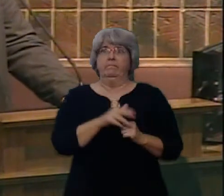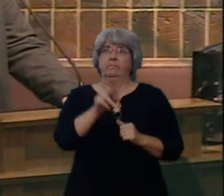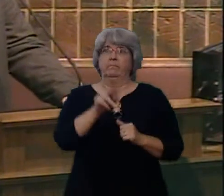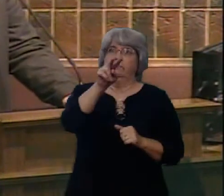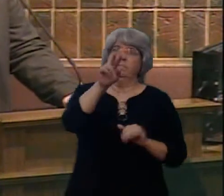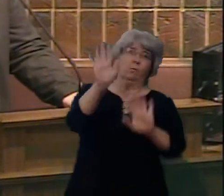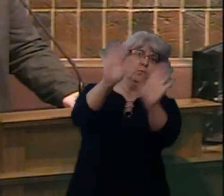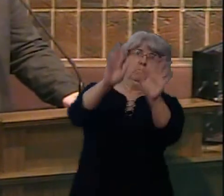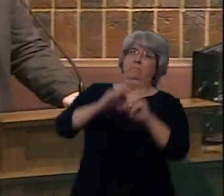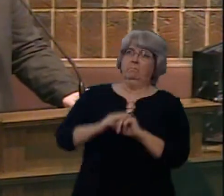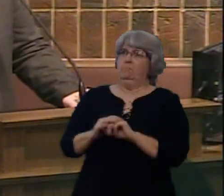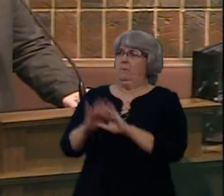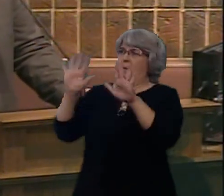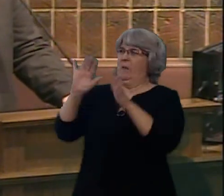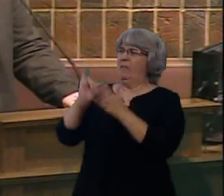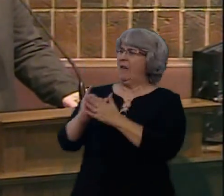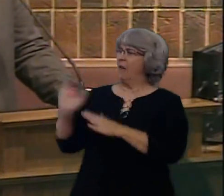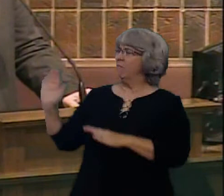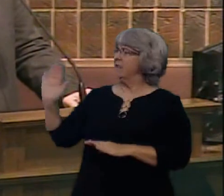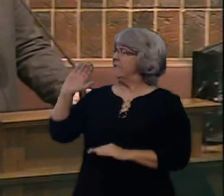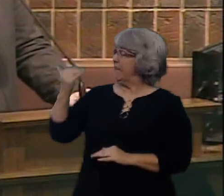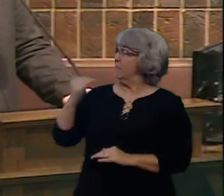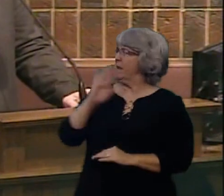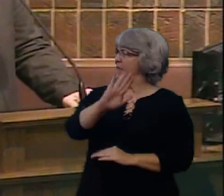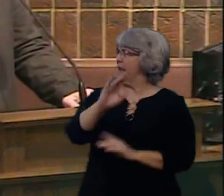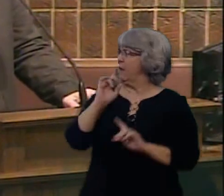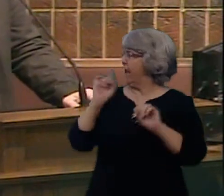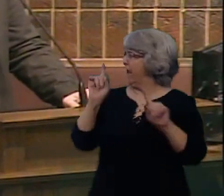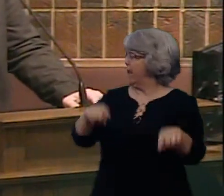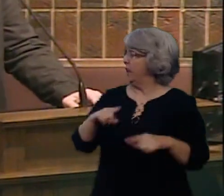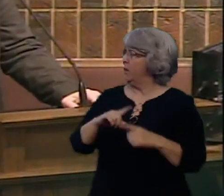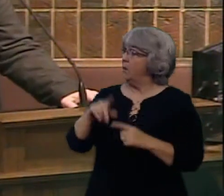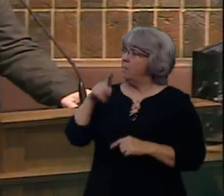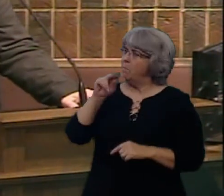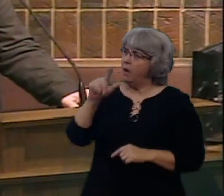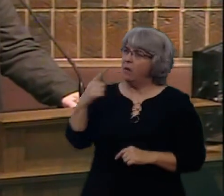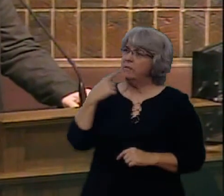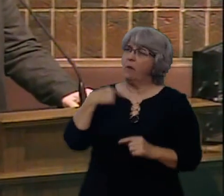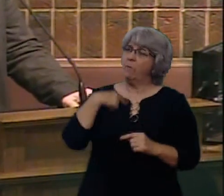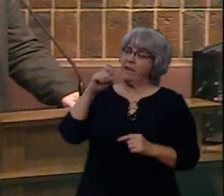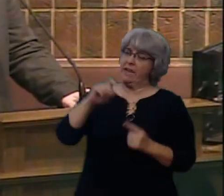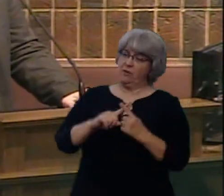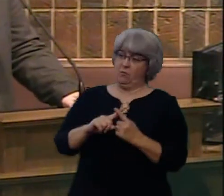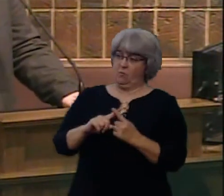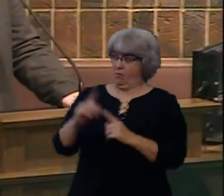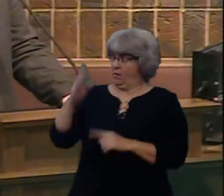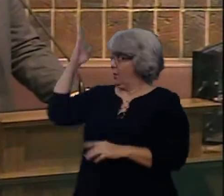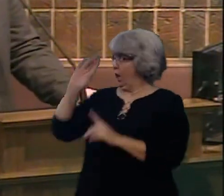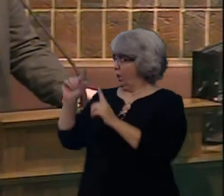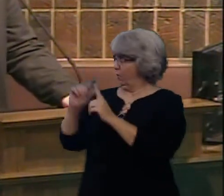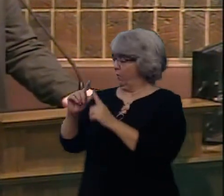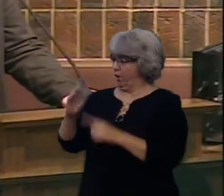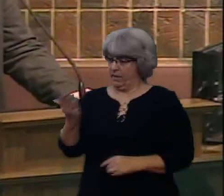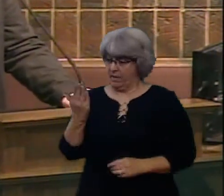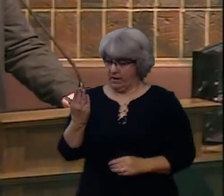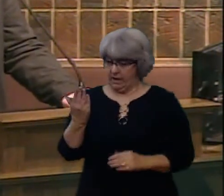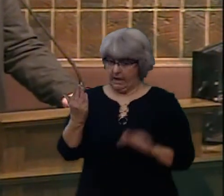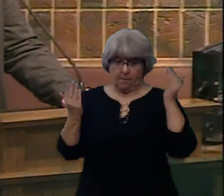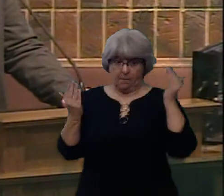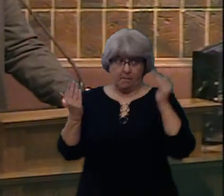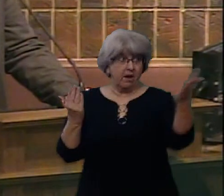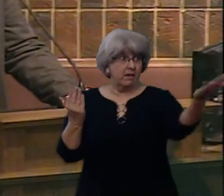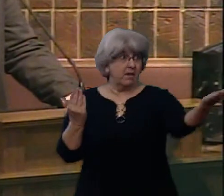are false, things that are not of God, and things that do not match up when we compare them to the Word of God must be thrown out.